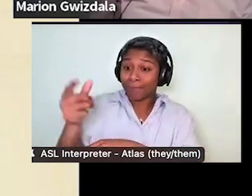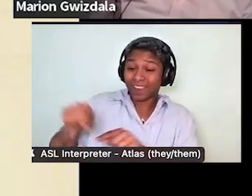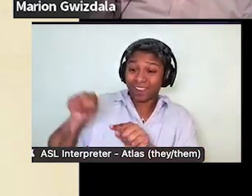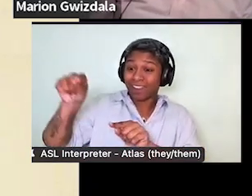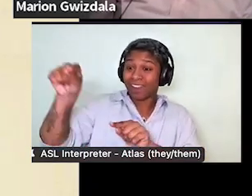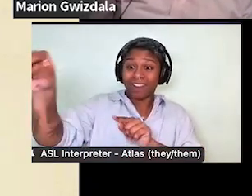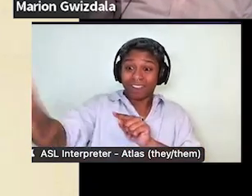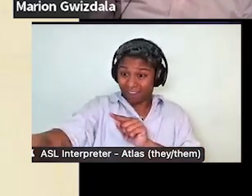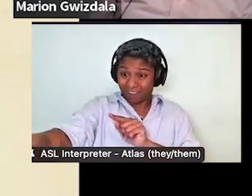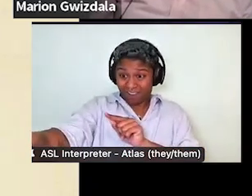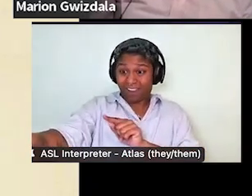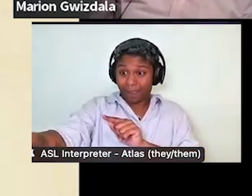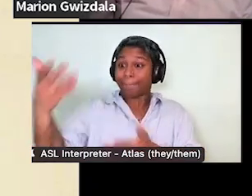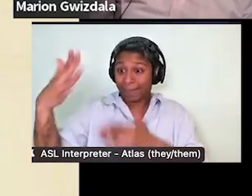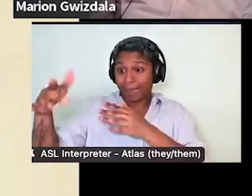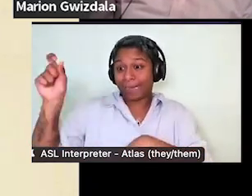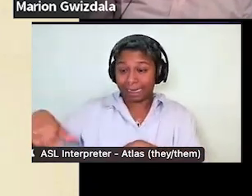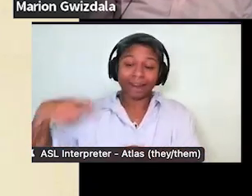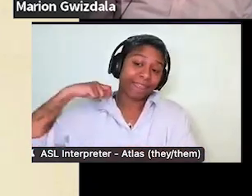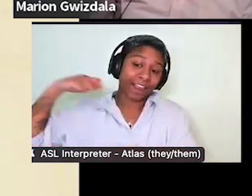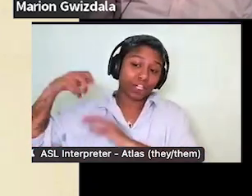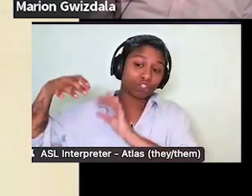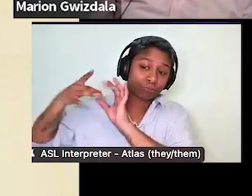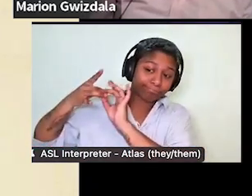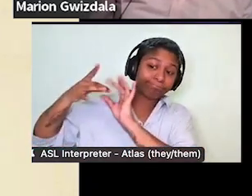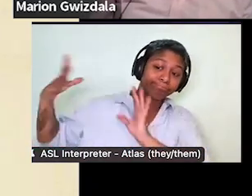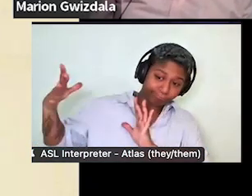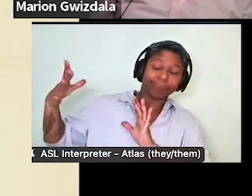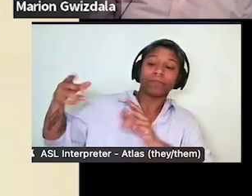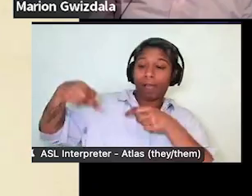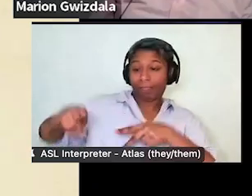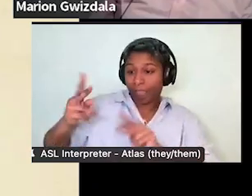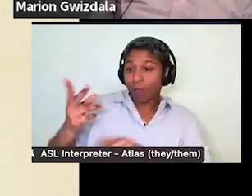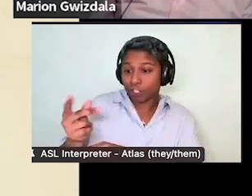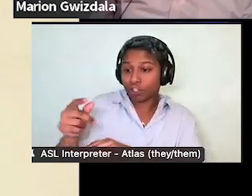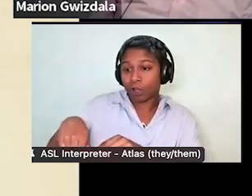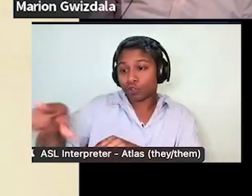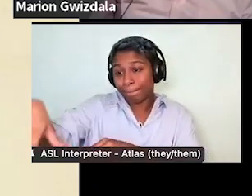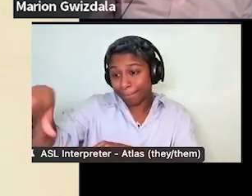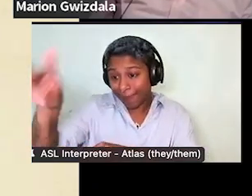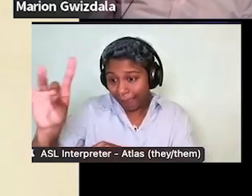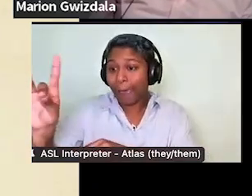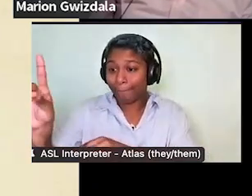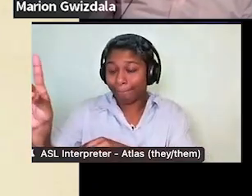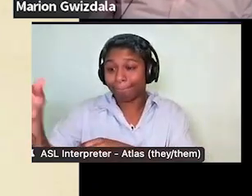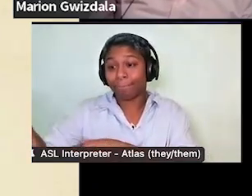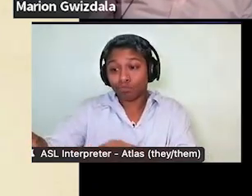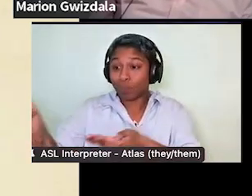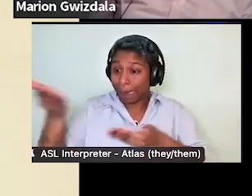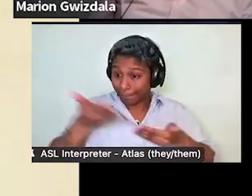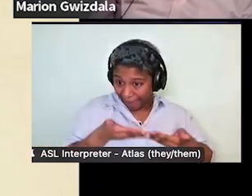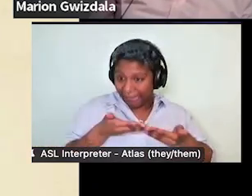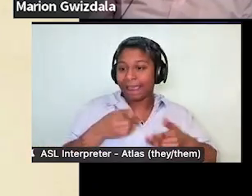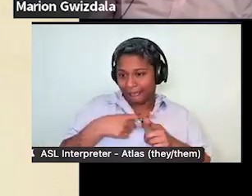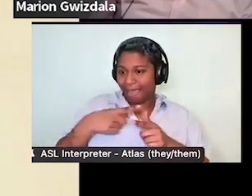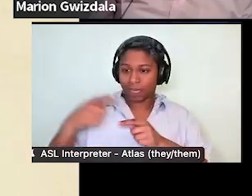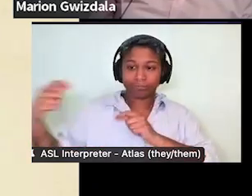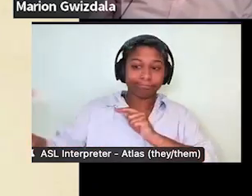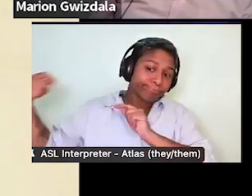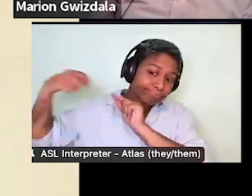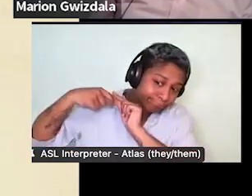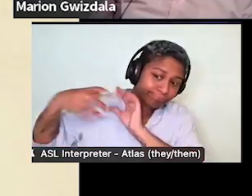leash, the person can take the dog off the leash, allow it to retrieve the item, bring it back to them, and put the dog